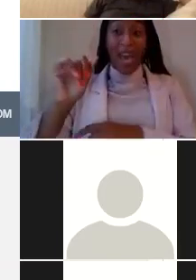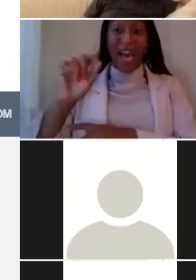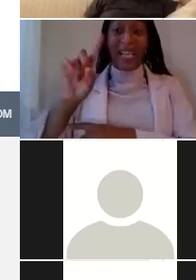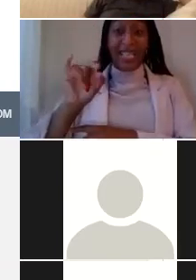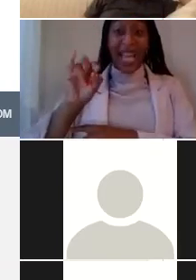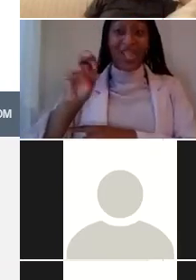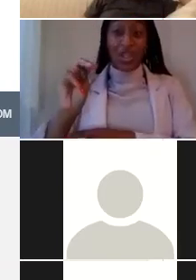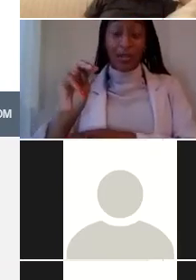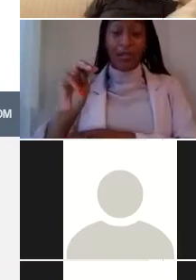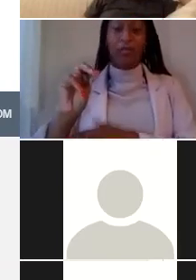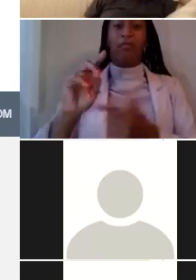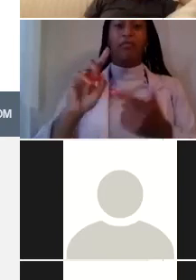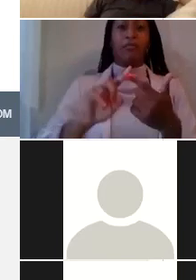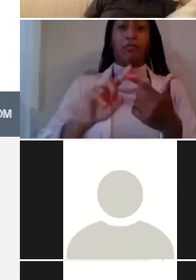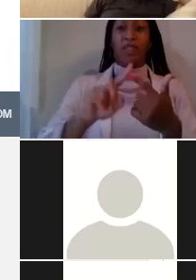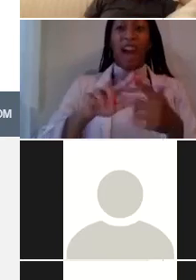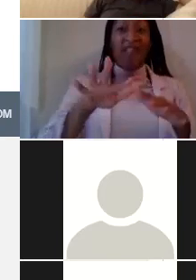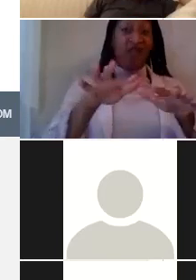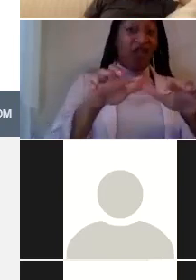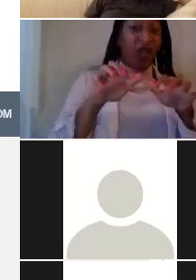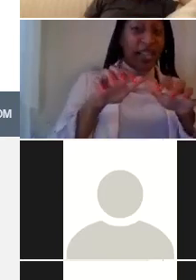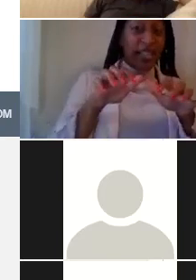or fusion properties,